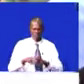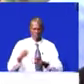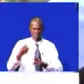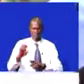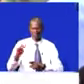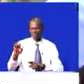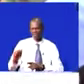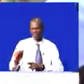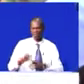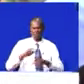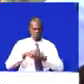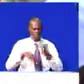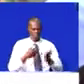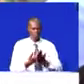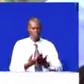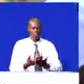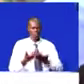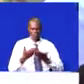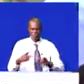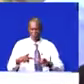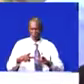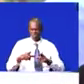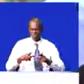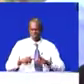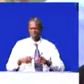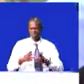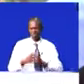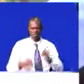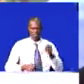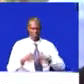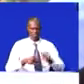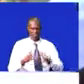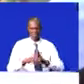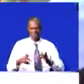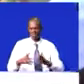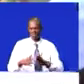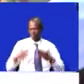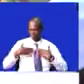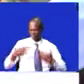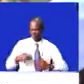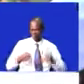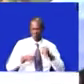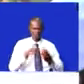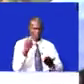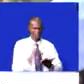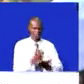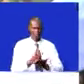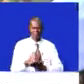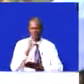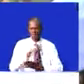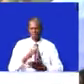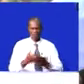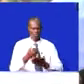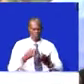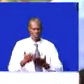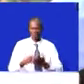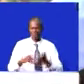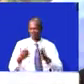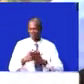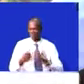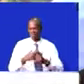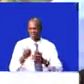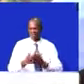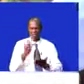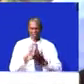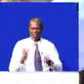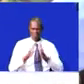the regulatory and legal framework or rising bodies approved this one, and before it came up there was